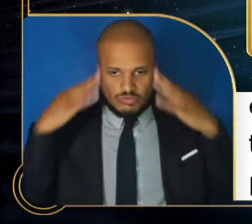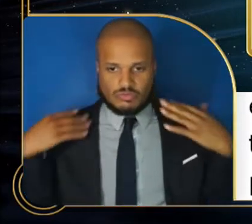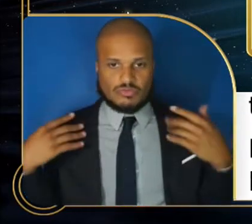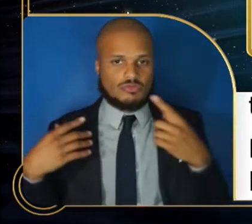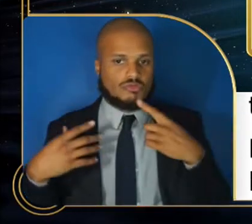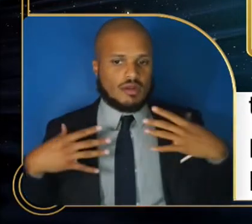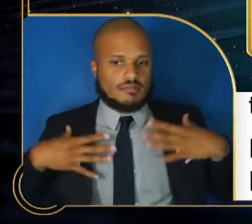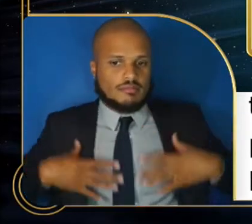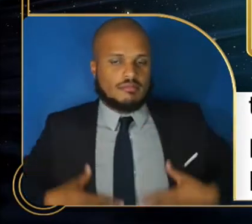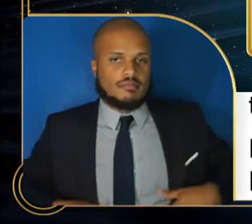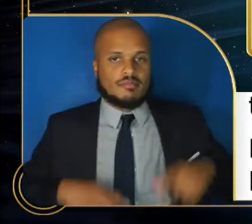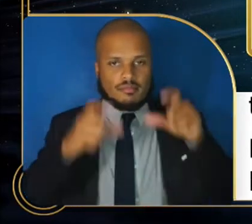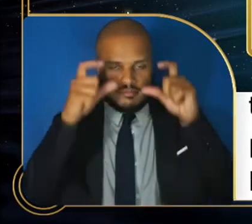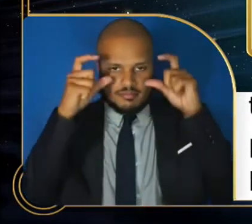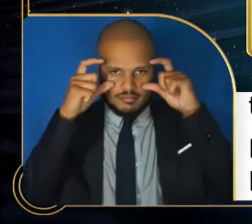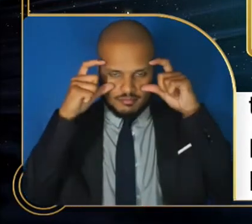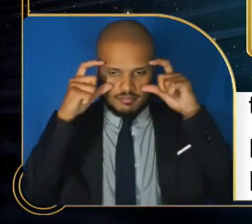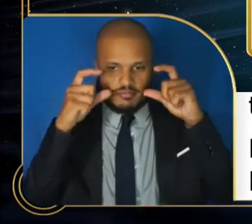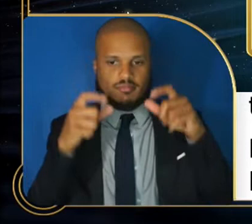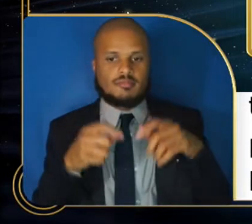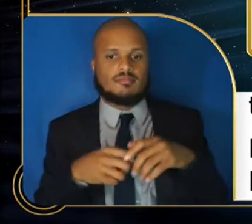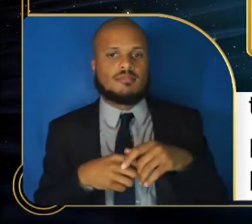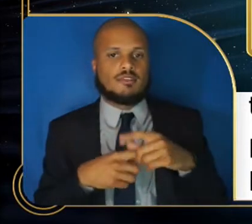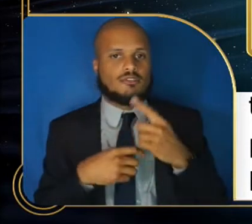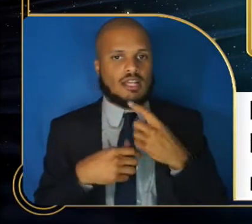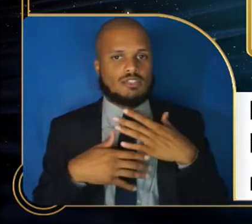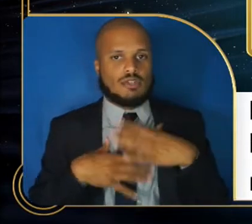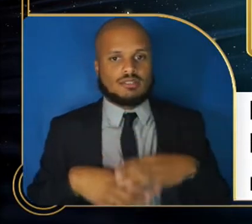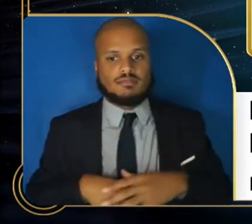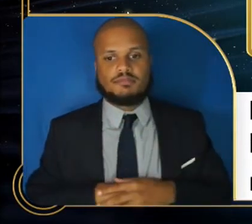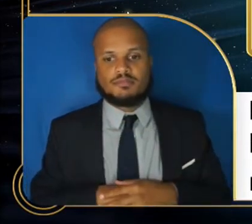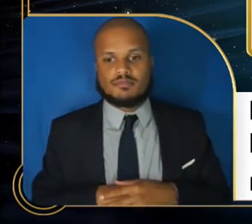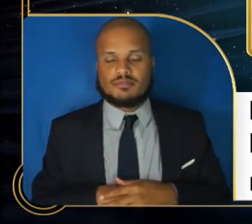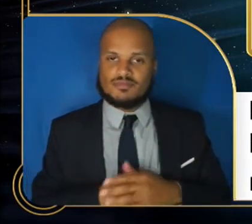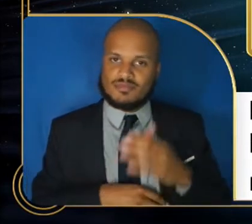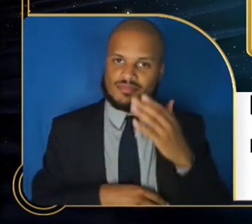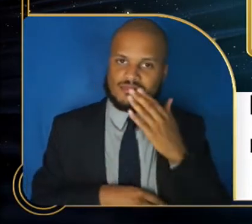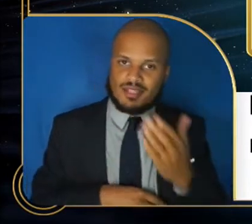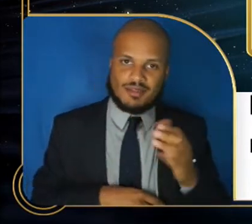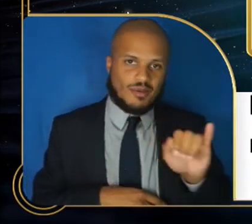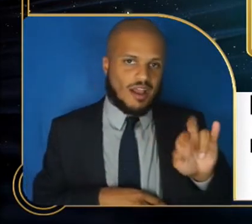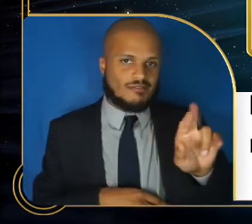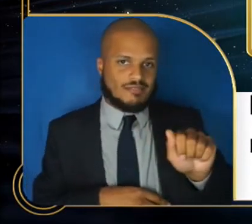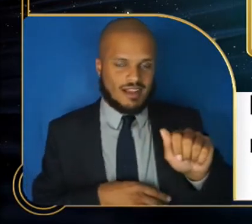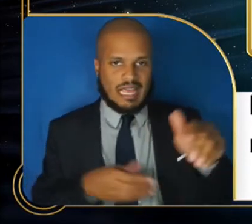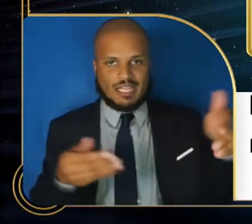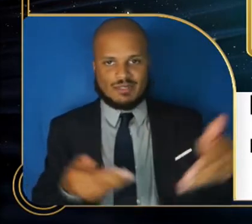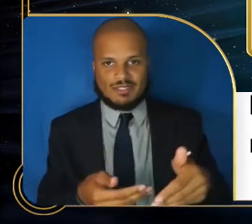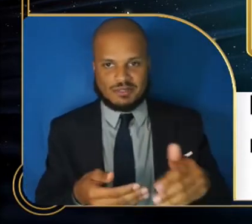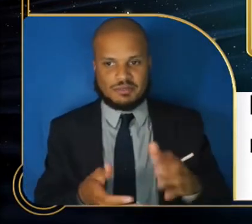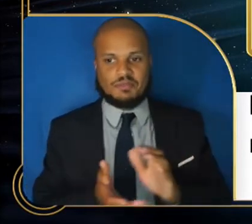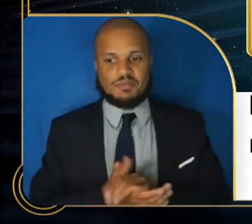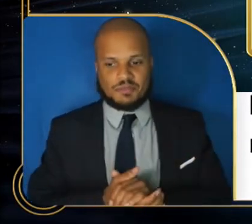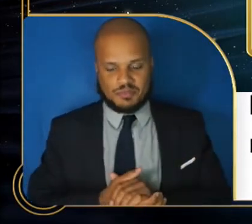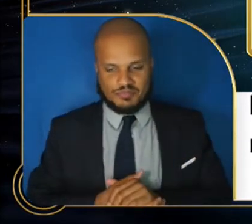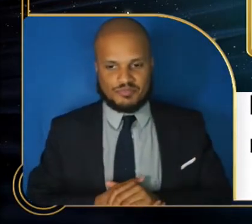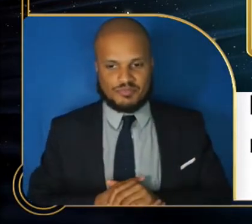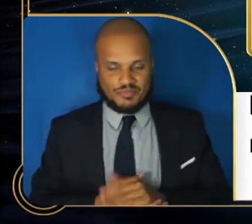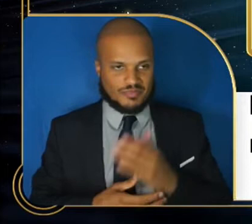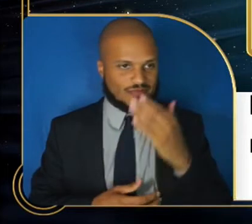glasses, and a red dress. Thank you so much, Ira, for the introduction. Thank